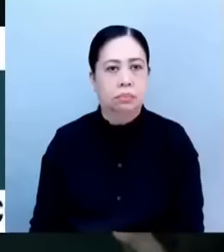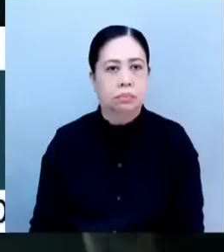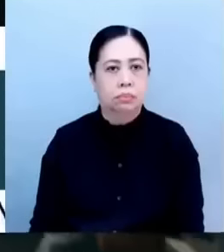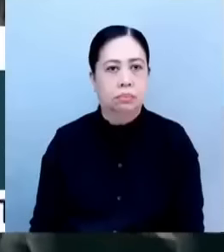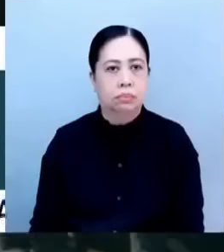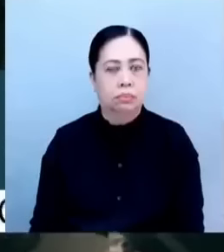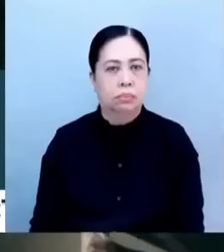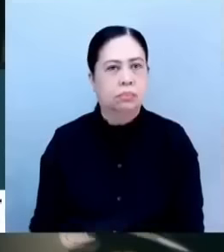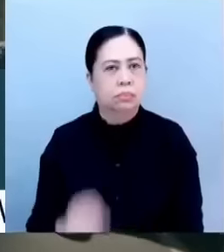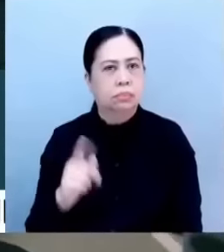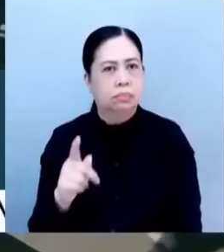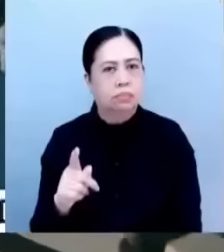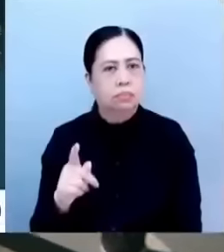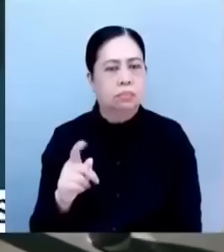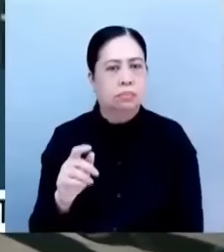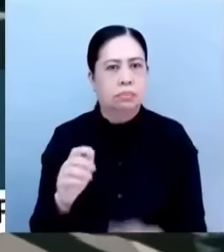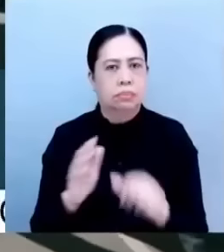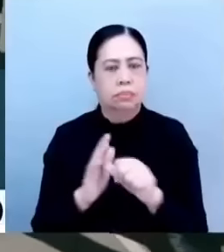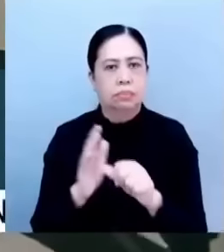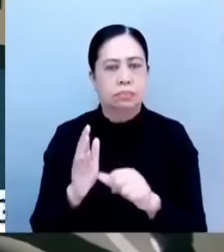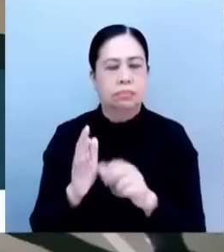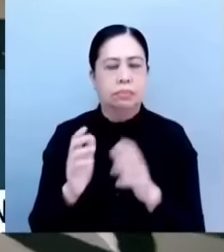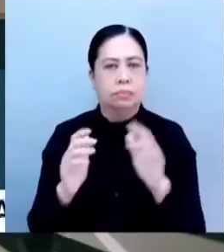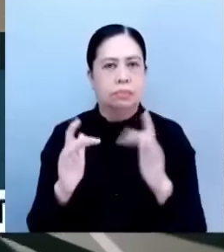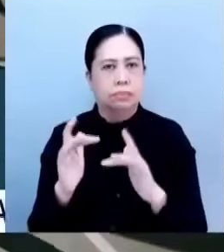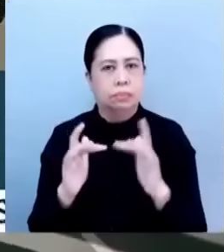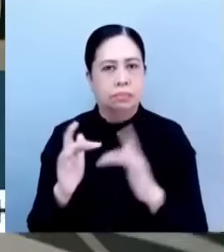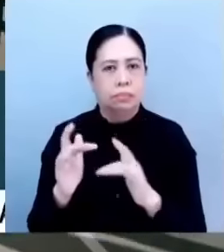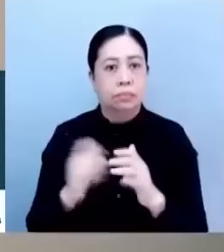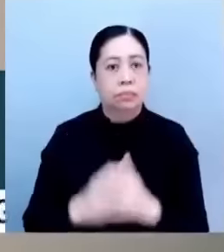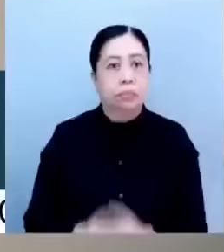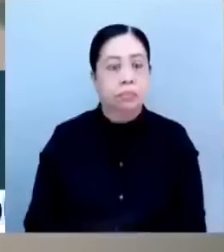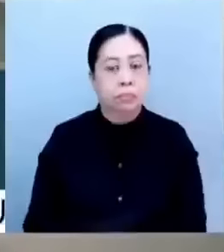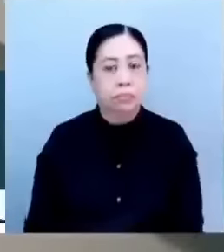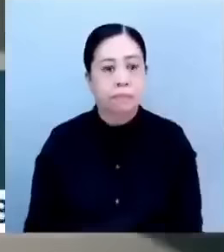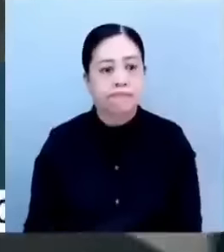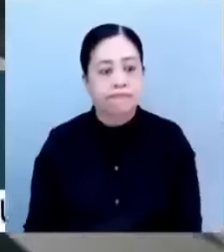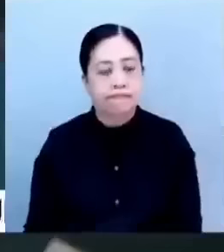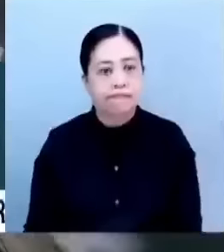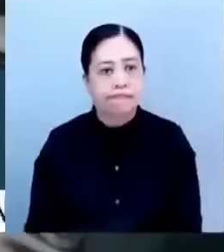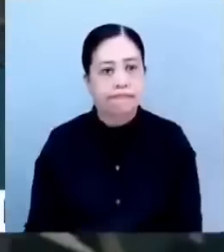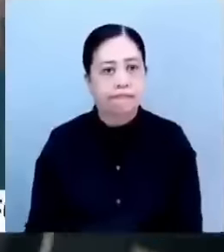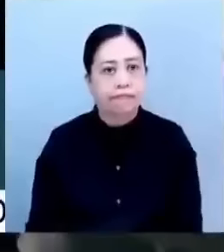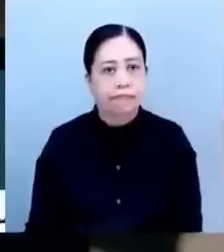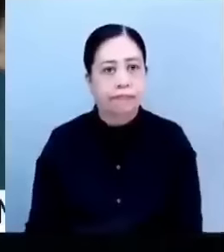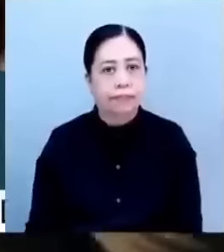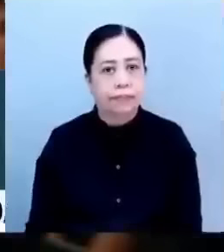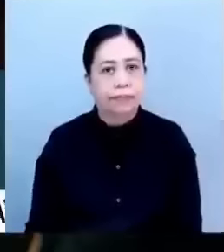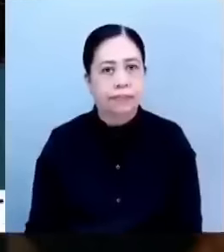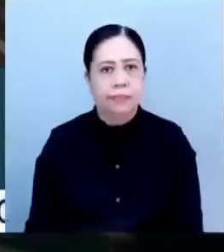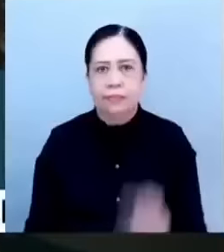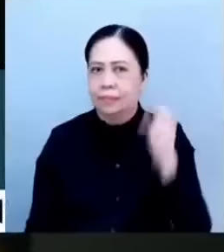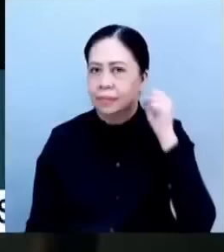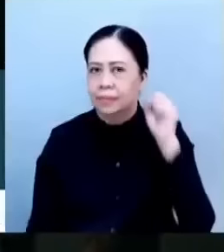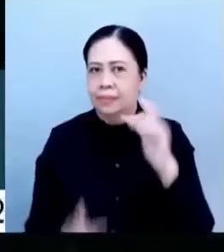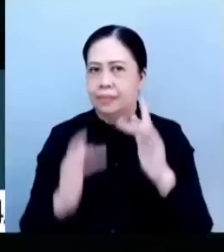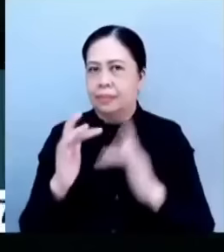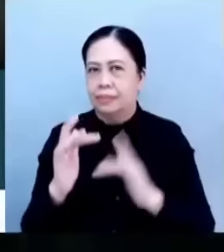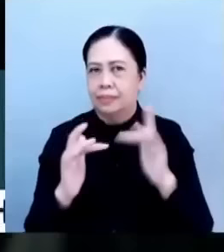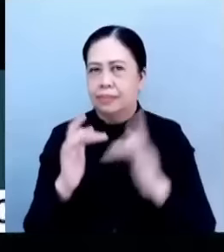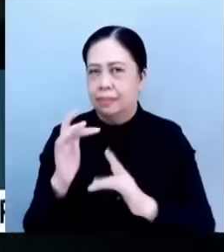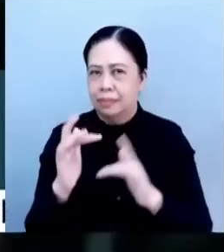Okay, attorney. Initiative. Yeah, Attorney Gana, your audio and your signal is coming in